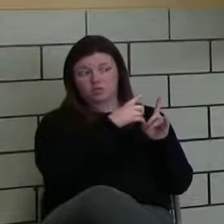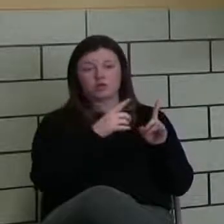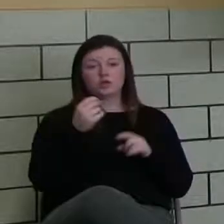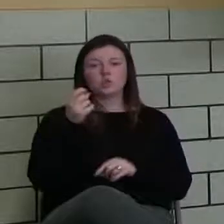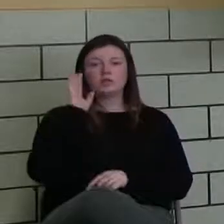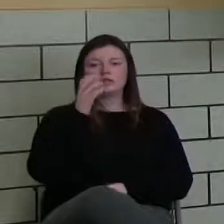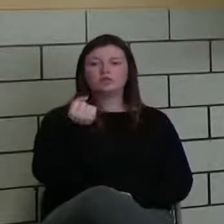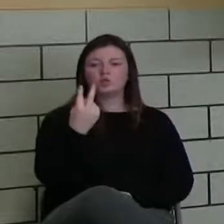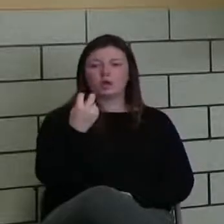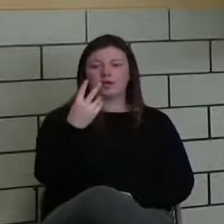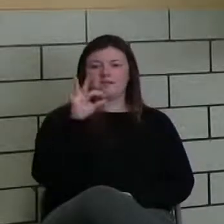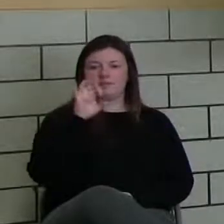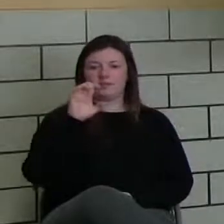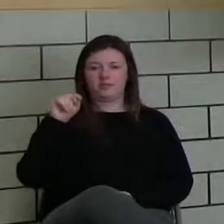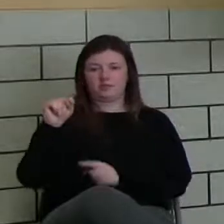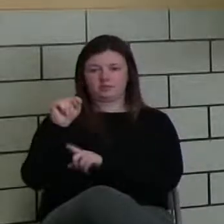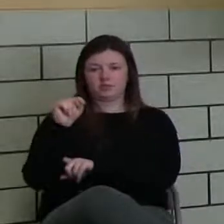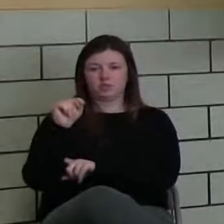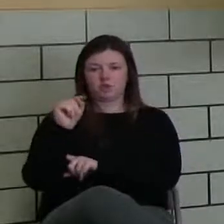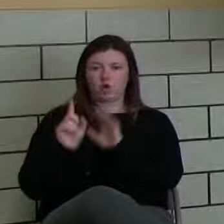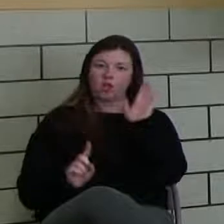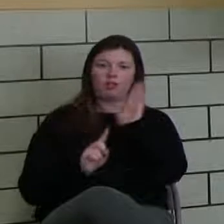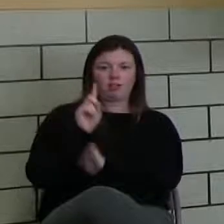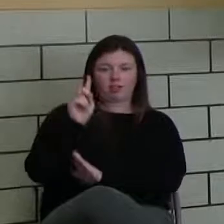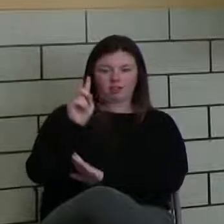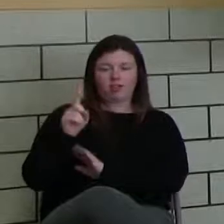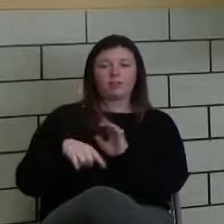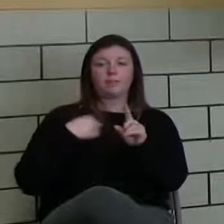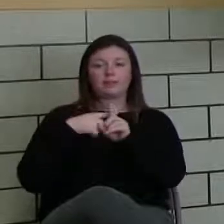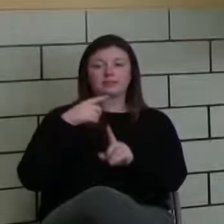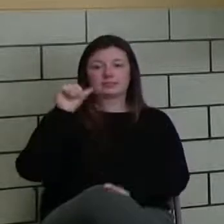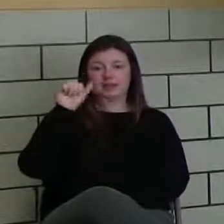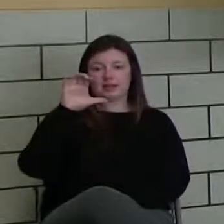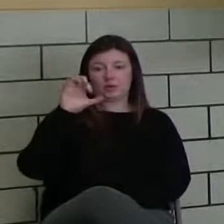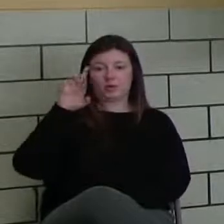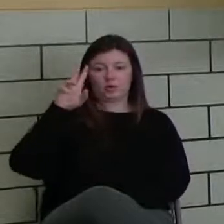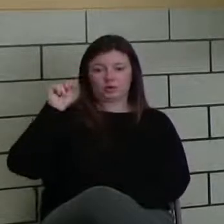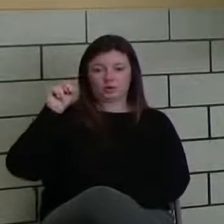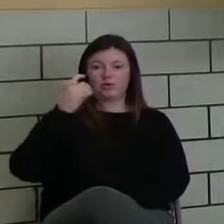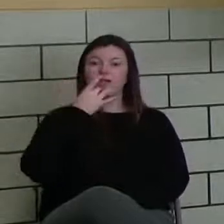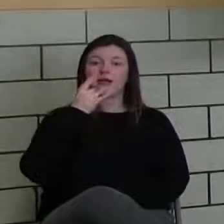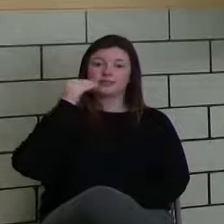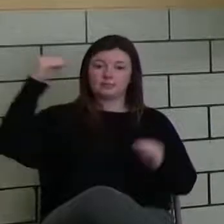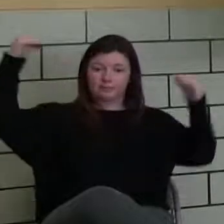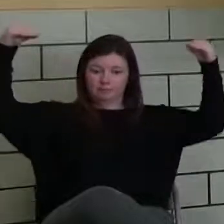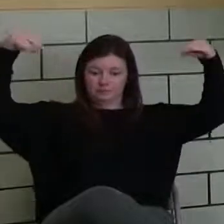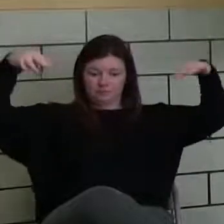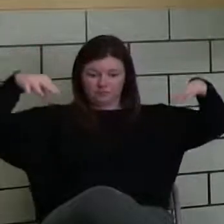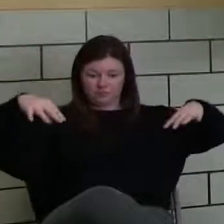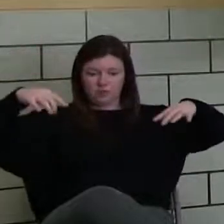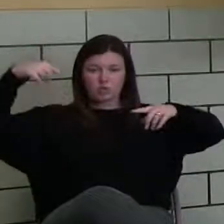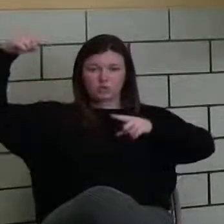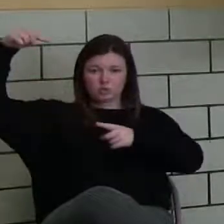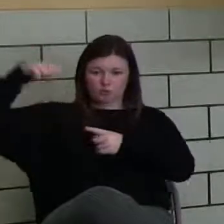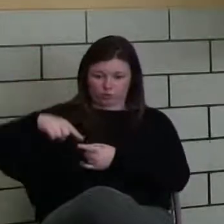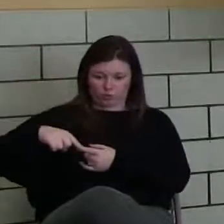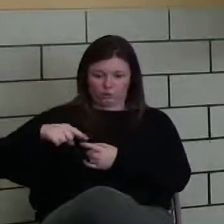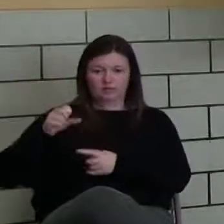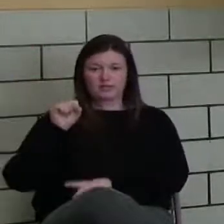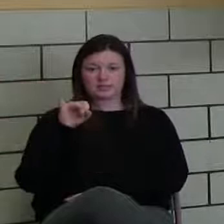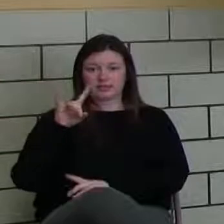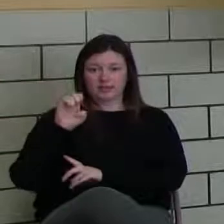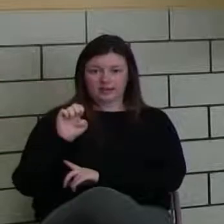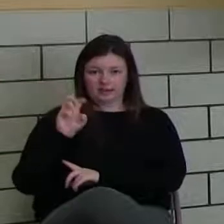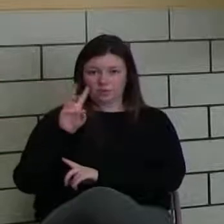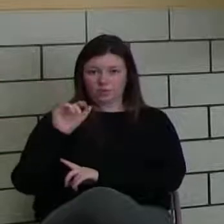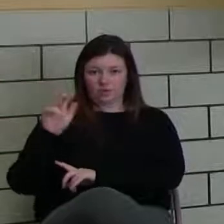tall, and the acorn lights are shined towards the sidewalk. And then we have vehicular lights shining towards the road. Those